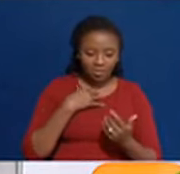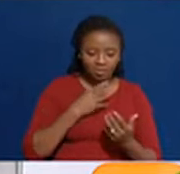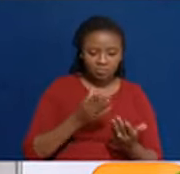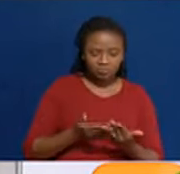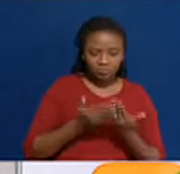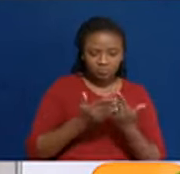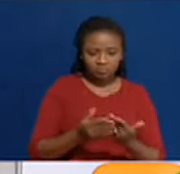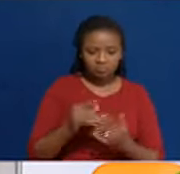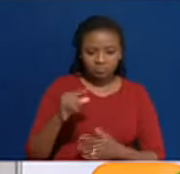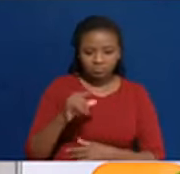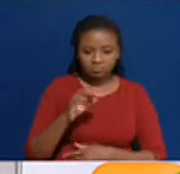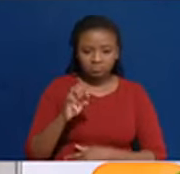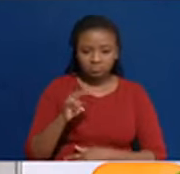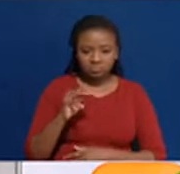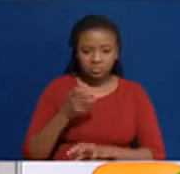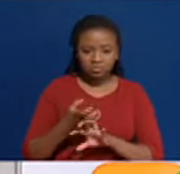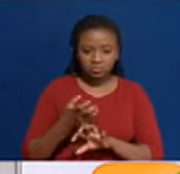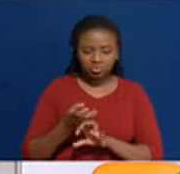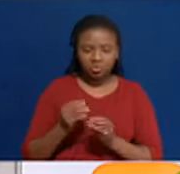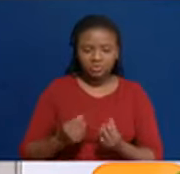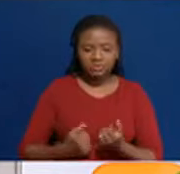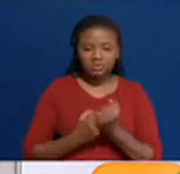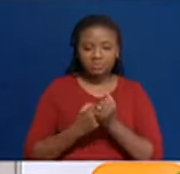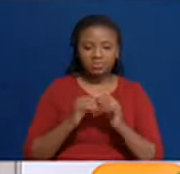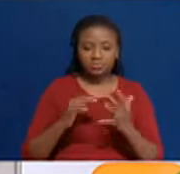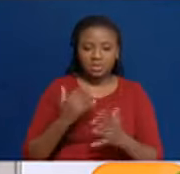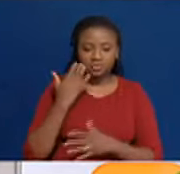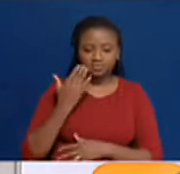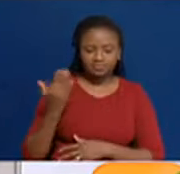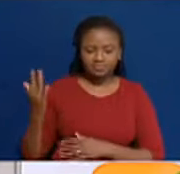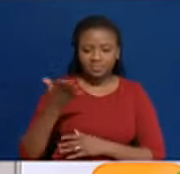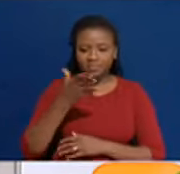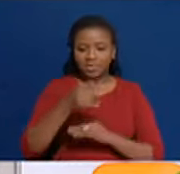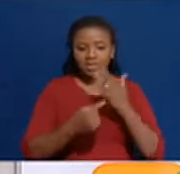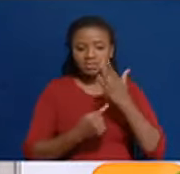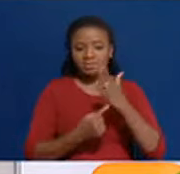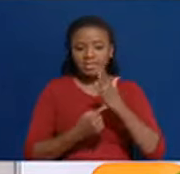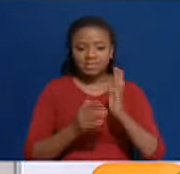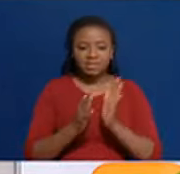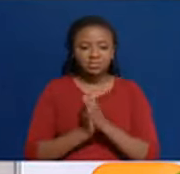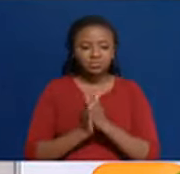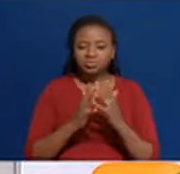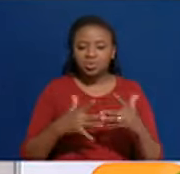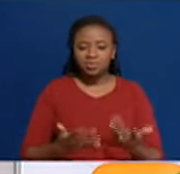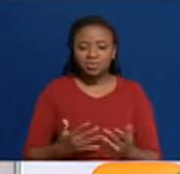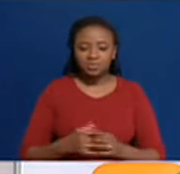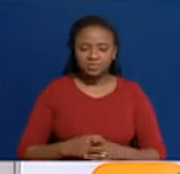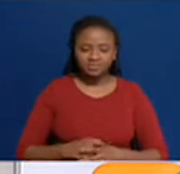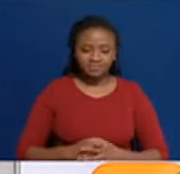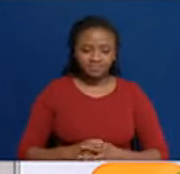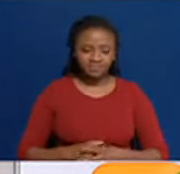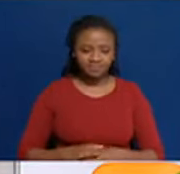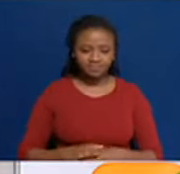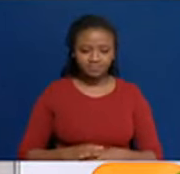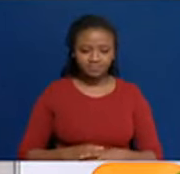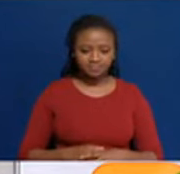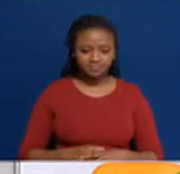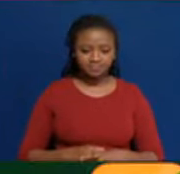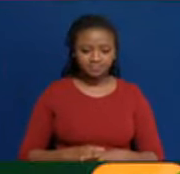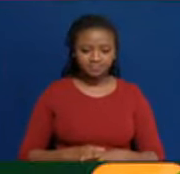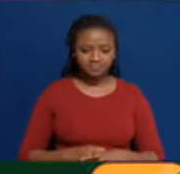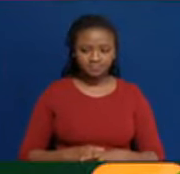gems. Edward Chweya visited Taita Taveta County and interacted with the miners and filed this report for our weekly segment, Made in Kenya.